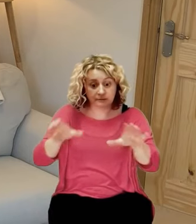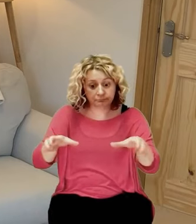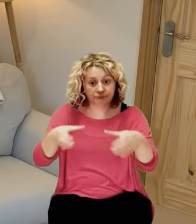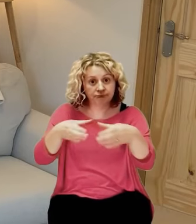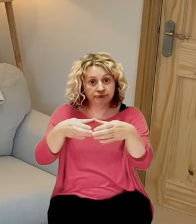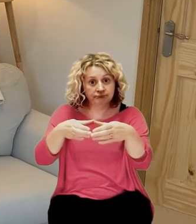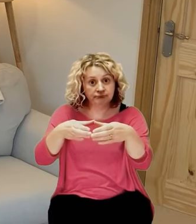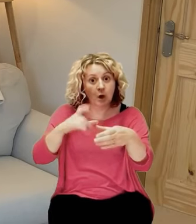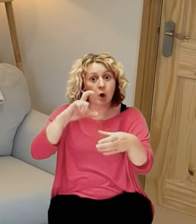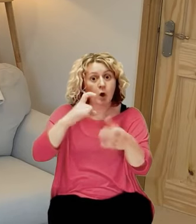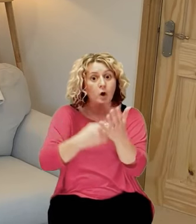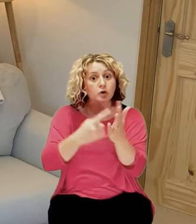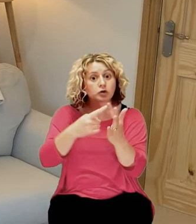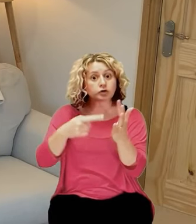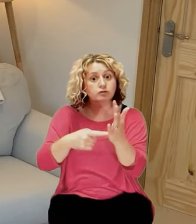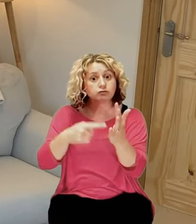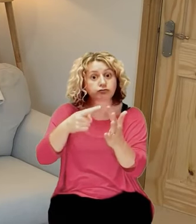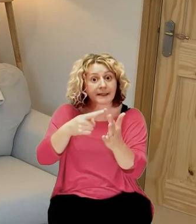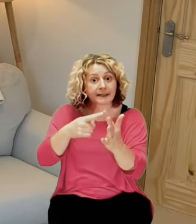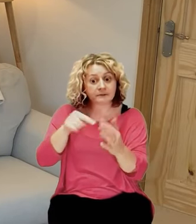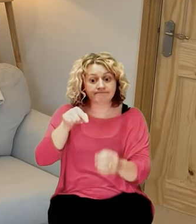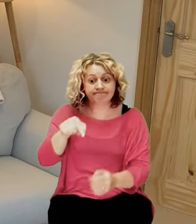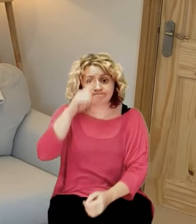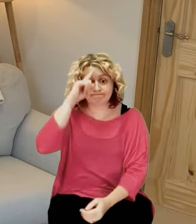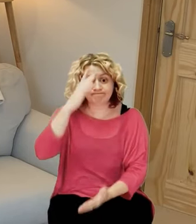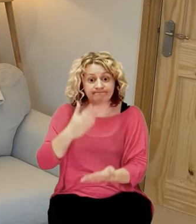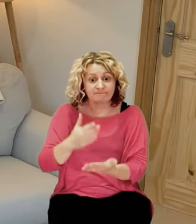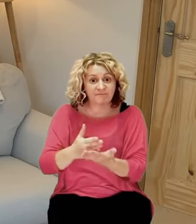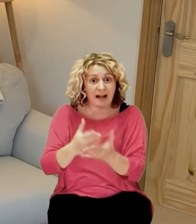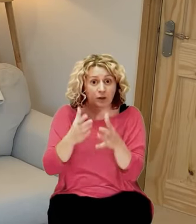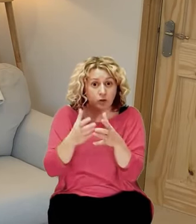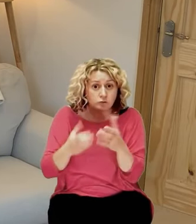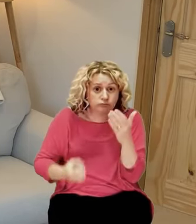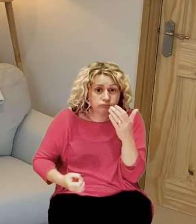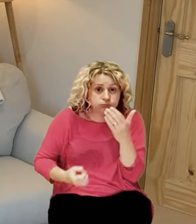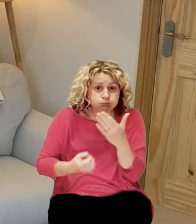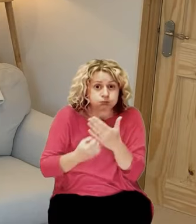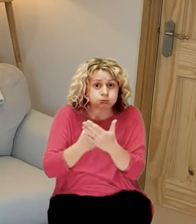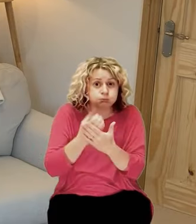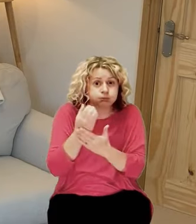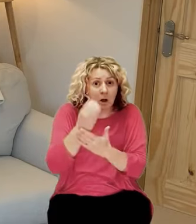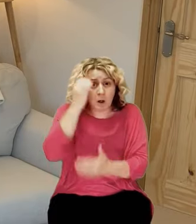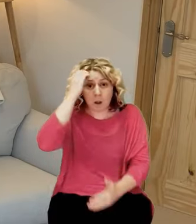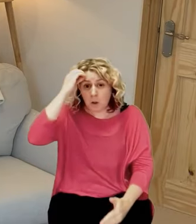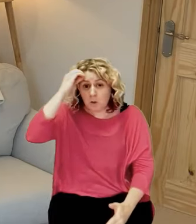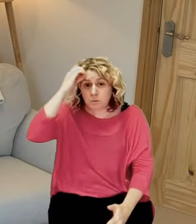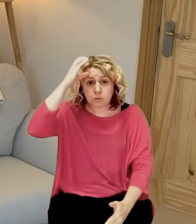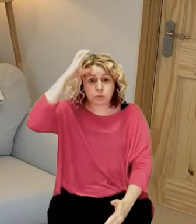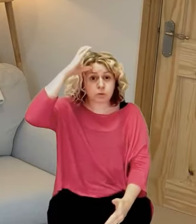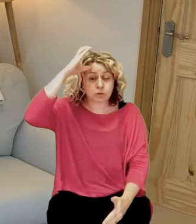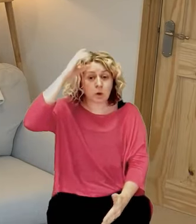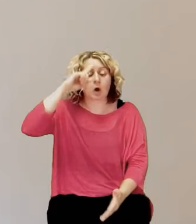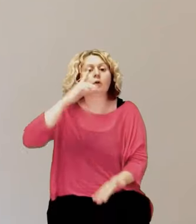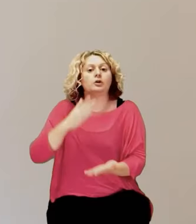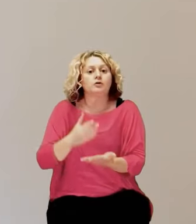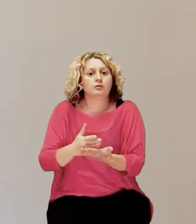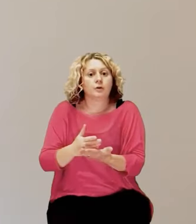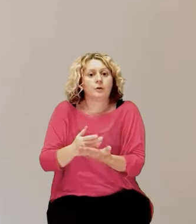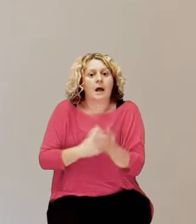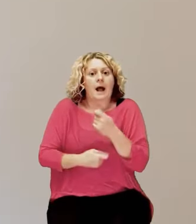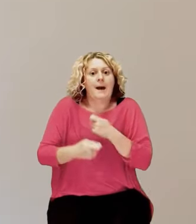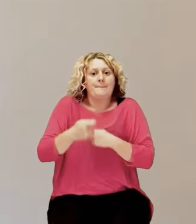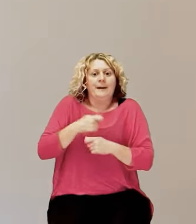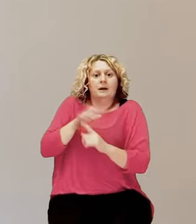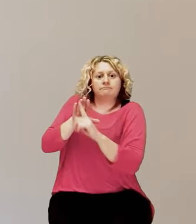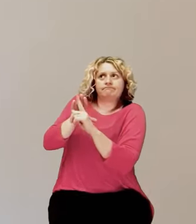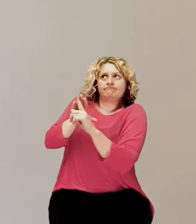the gospel of Jesus in such a way that it leads to godliness. Knowledge of the truth leads to godliness.